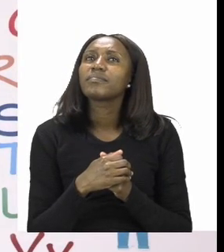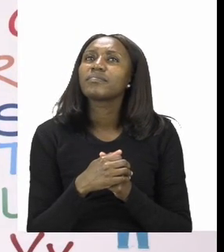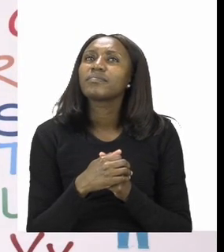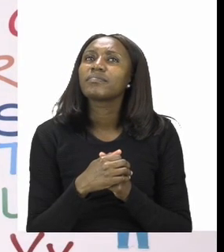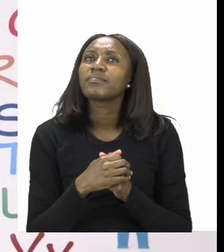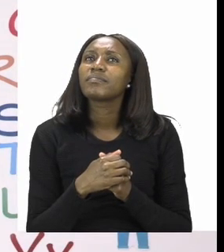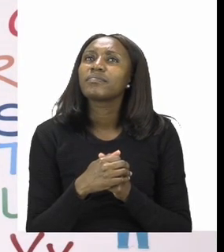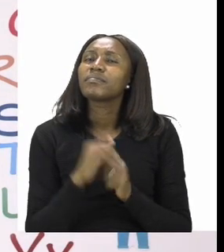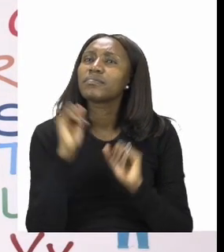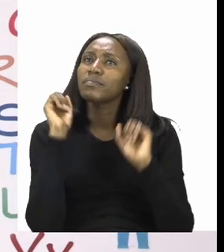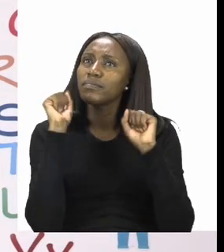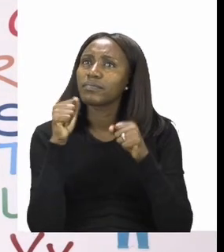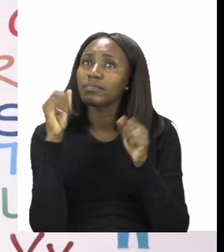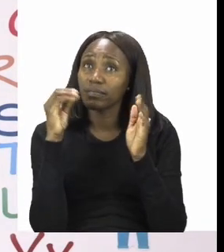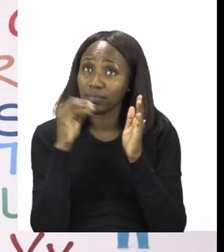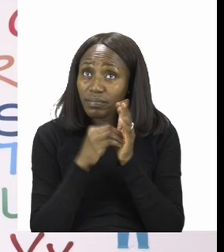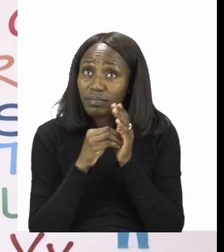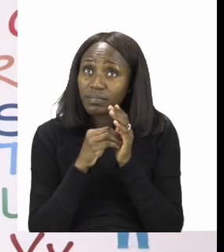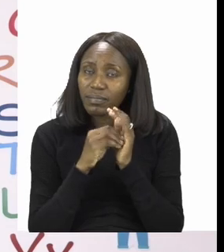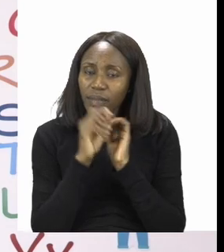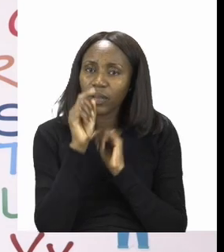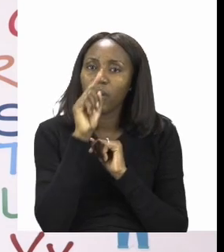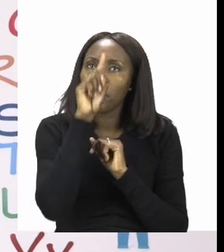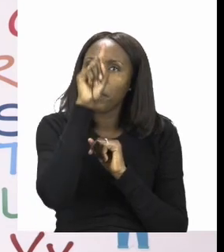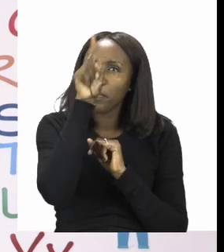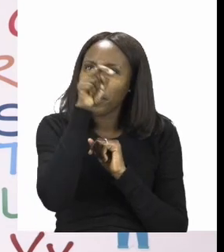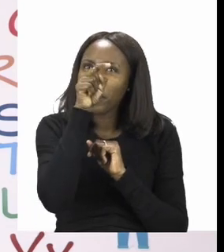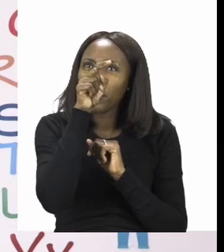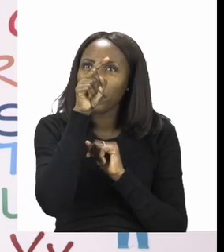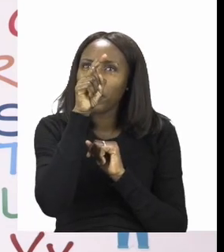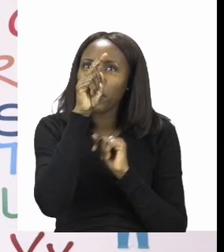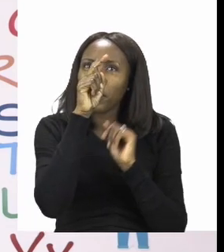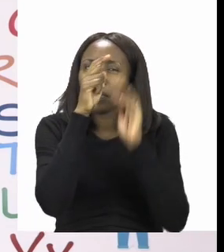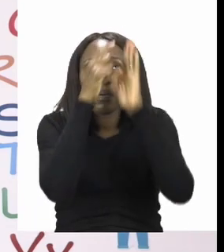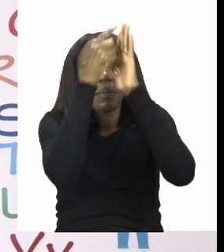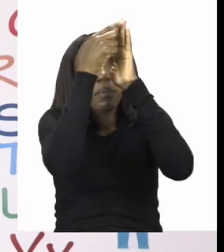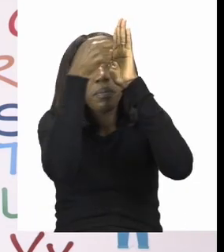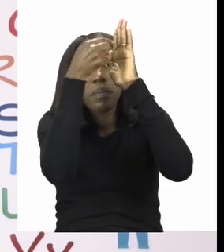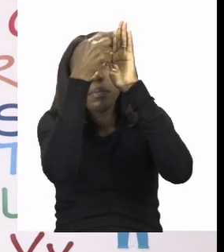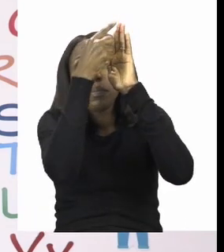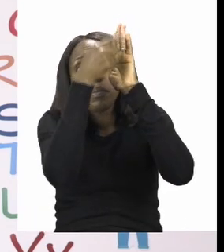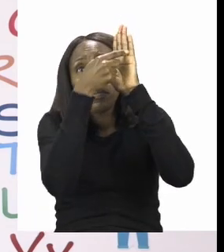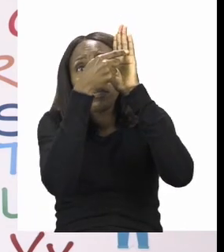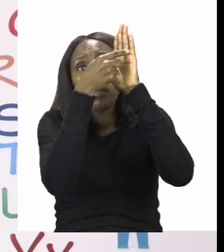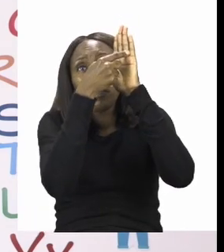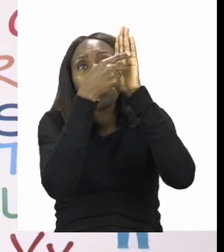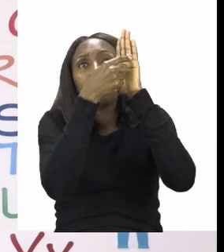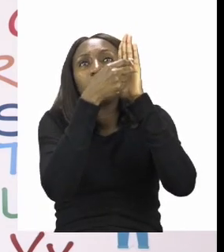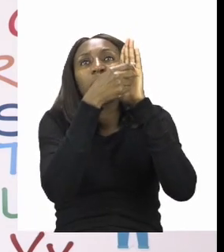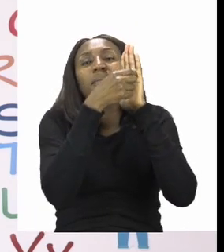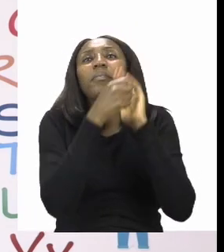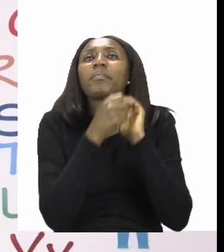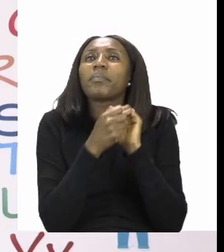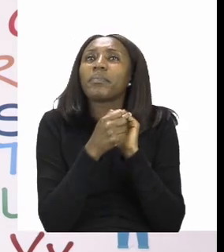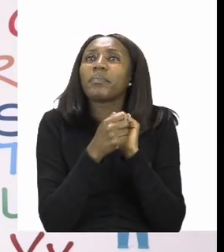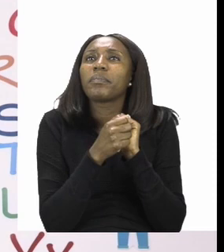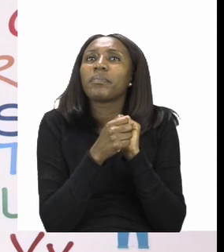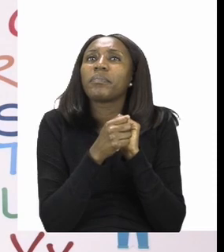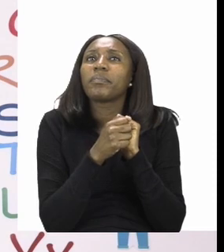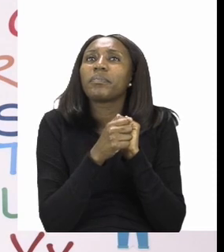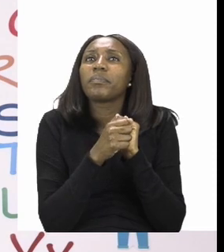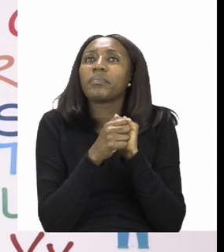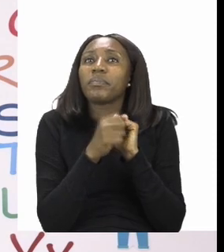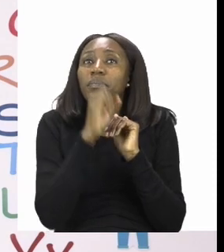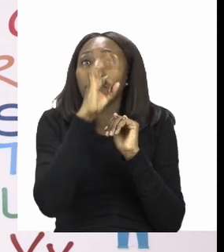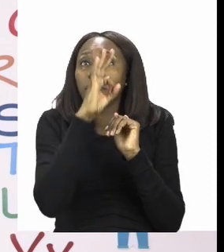first put an apostrophe and a S. If we add the apostrophe and